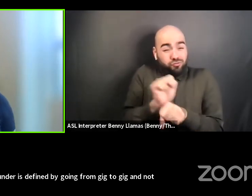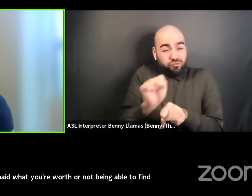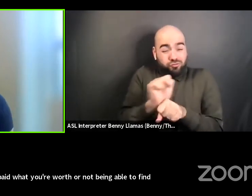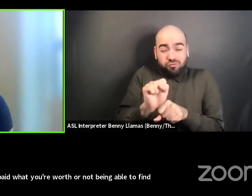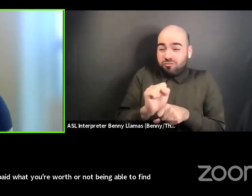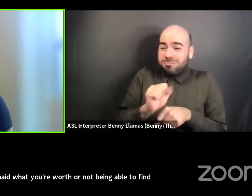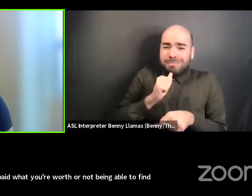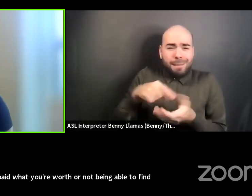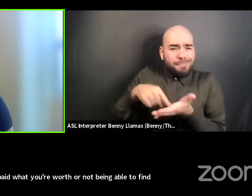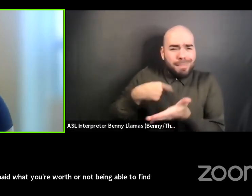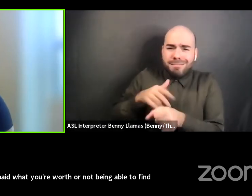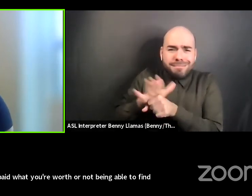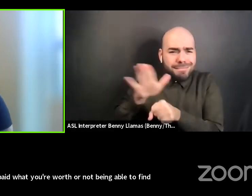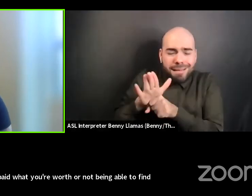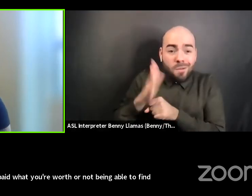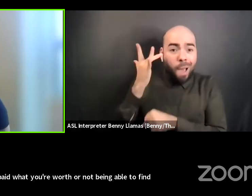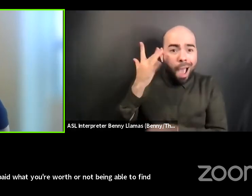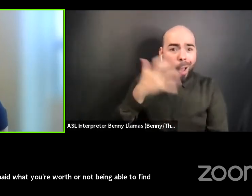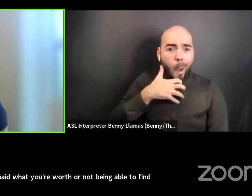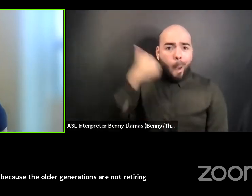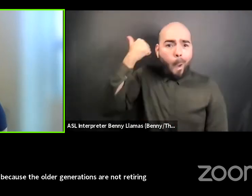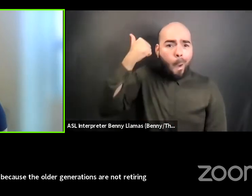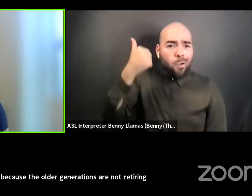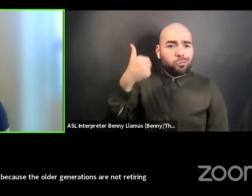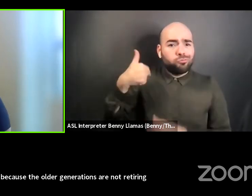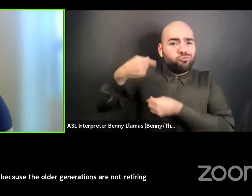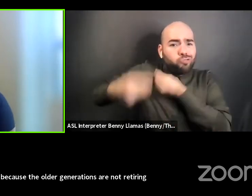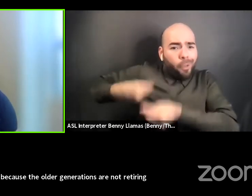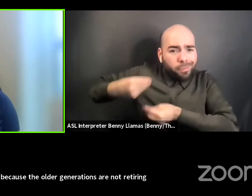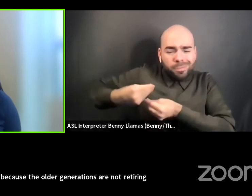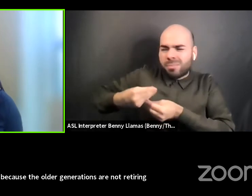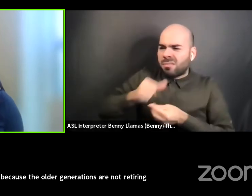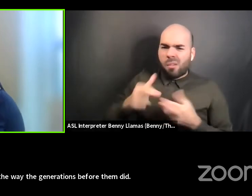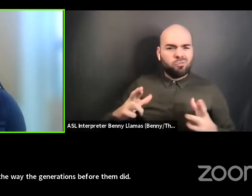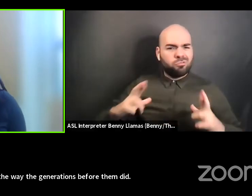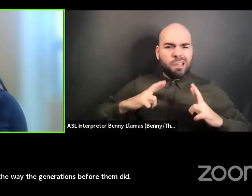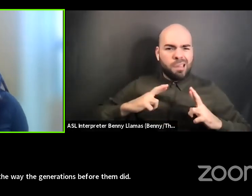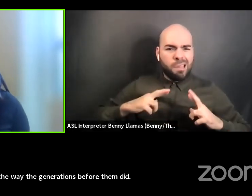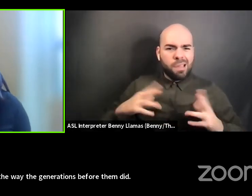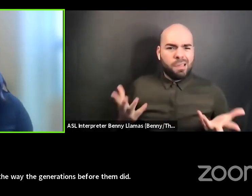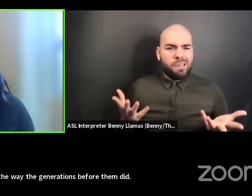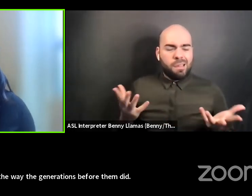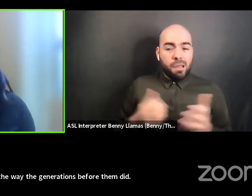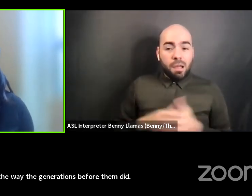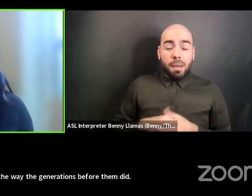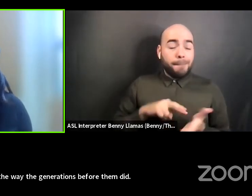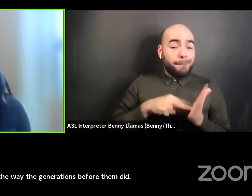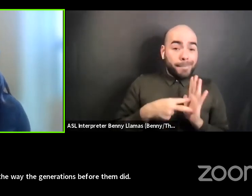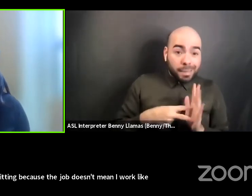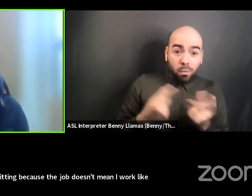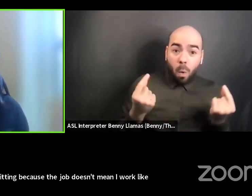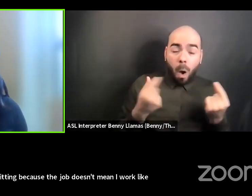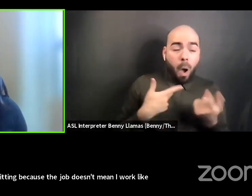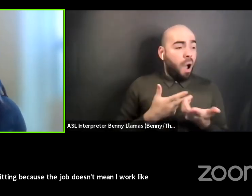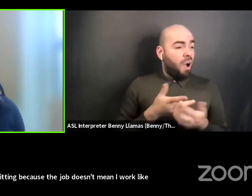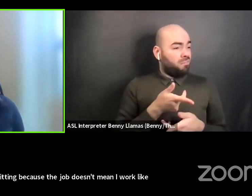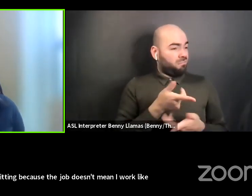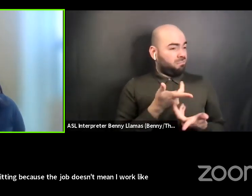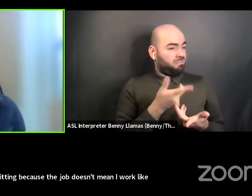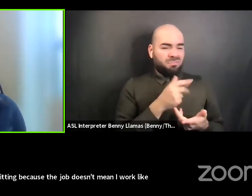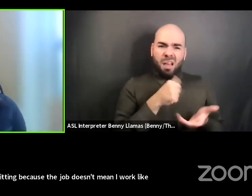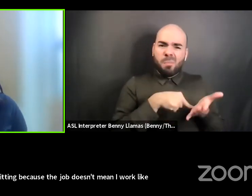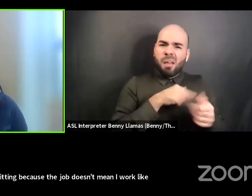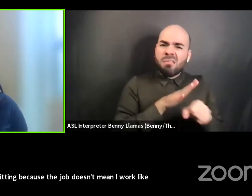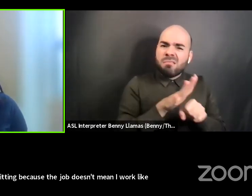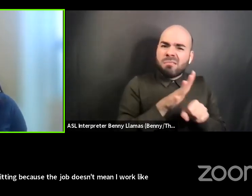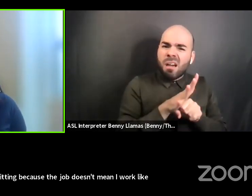older generations are not retiring the way the generations before them did. It's quitting because a job doesn't meet our work-life standards and knowing we'll figure something